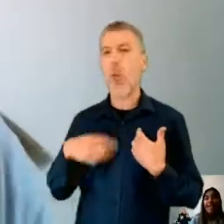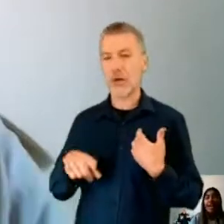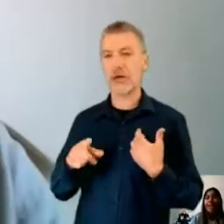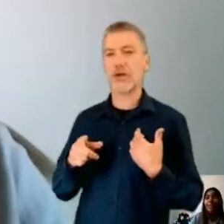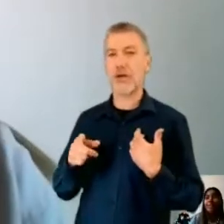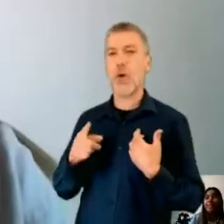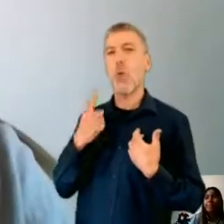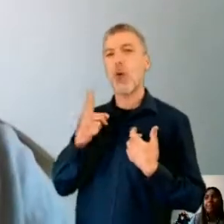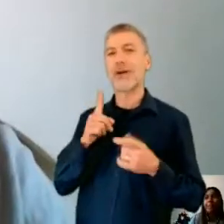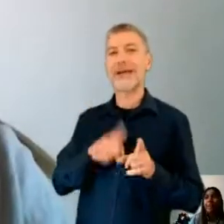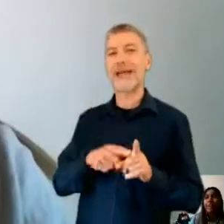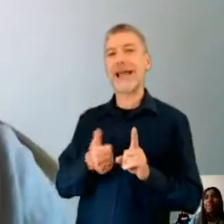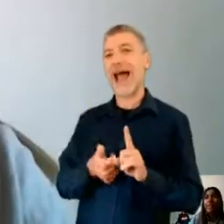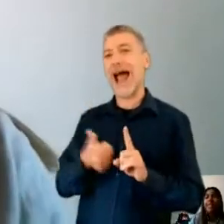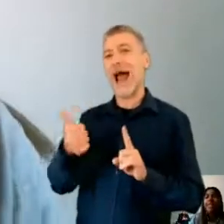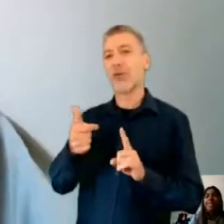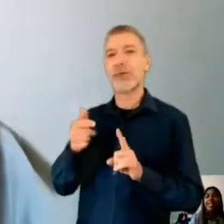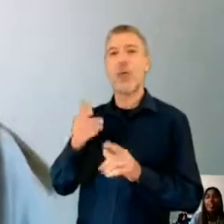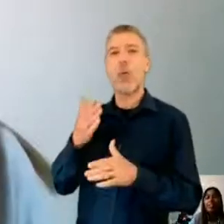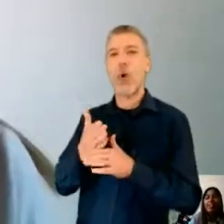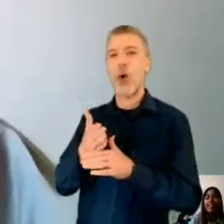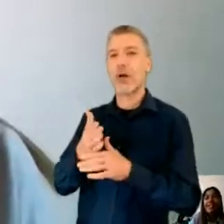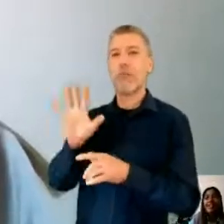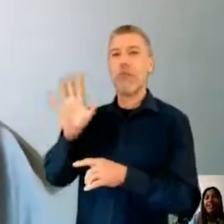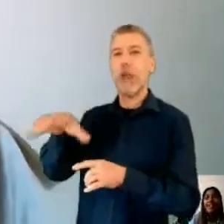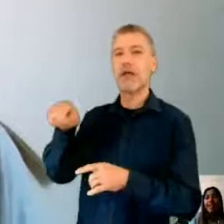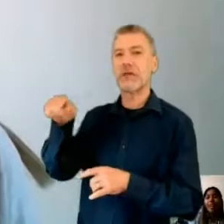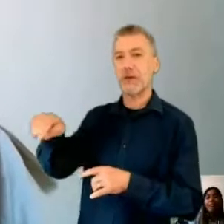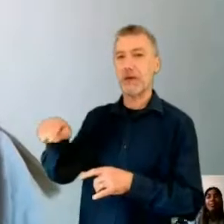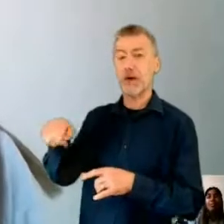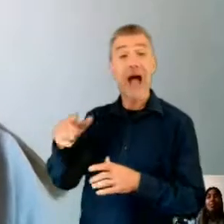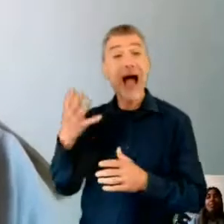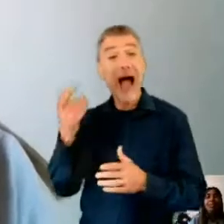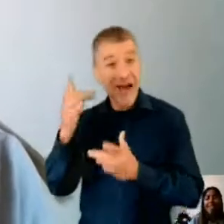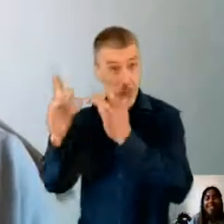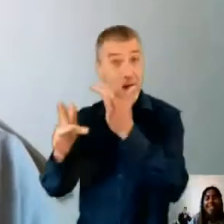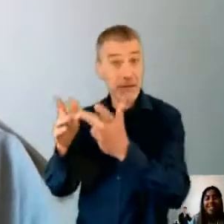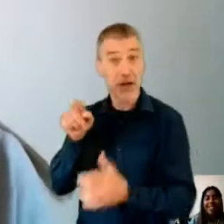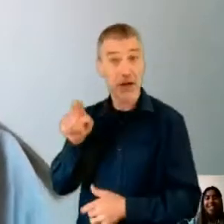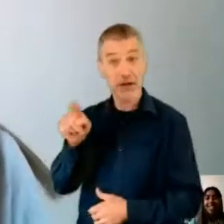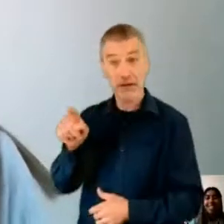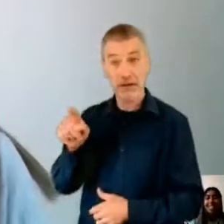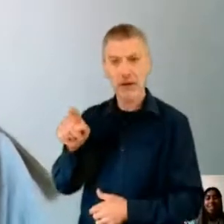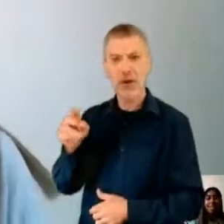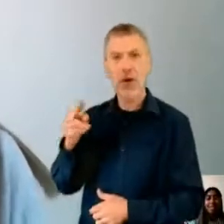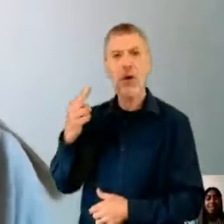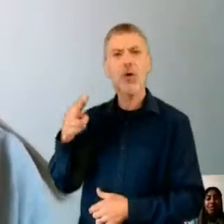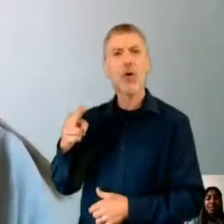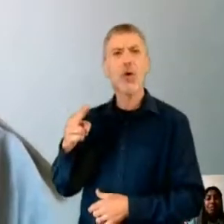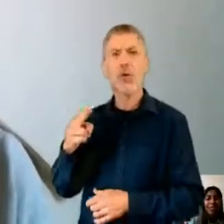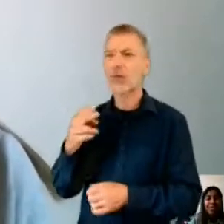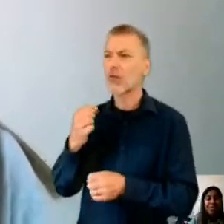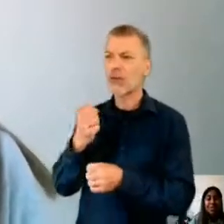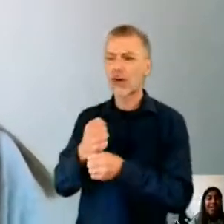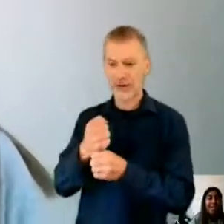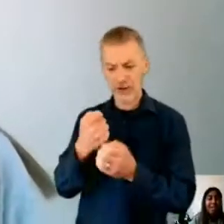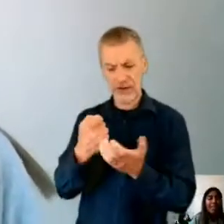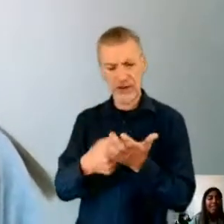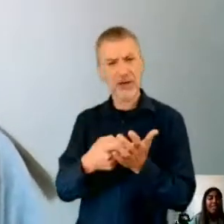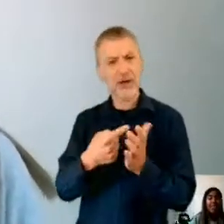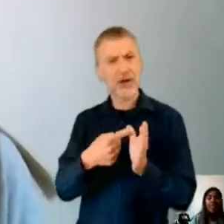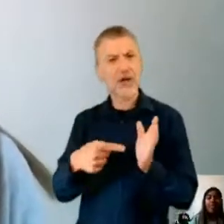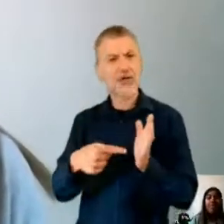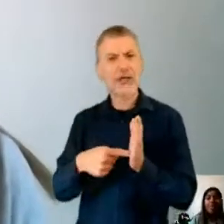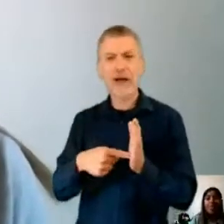anyway. But so there's this website which is called Grad Cracker, and I think it's the most useful website to find out